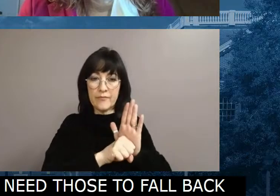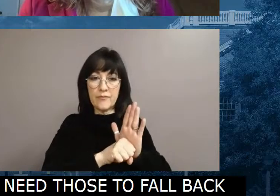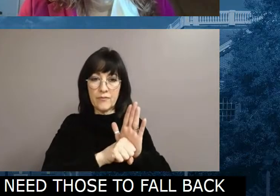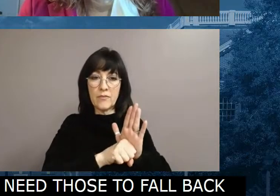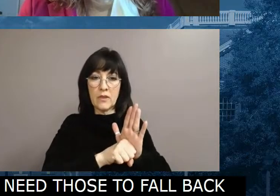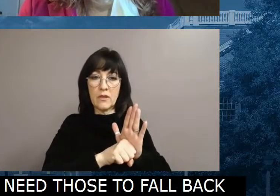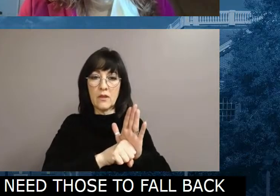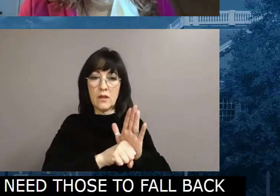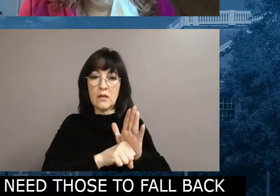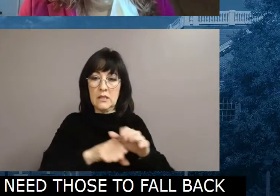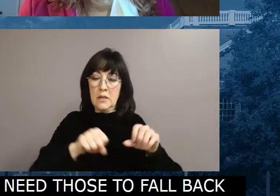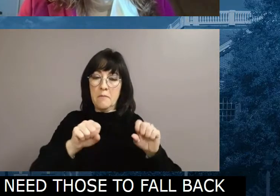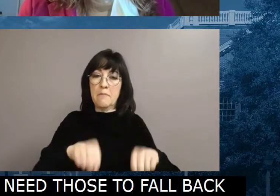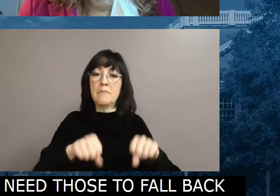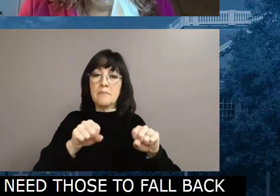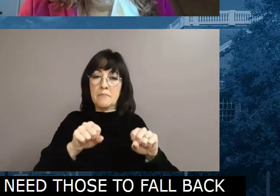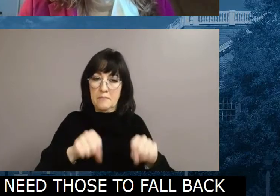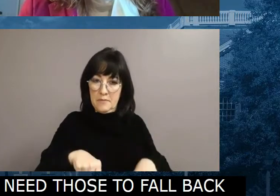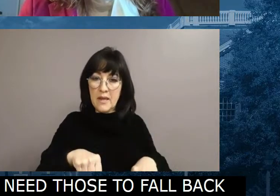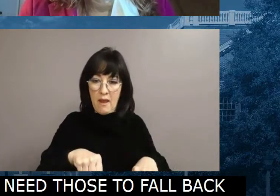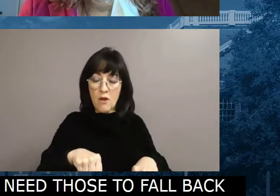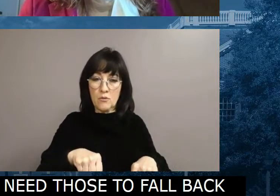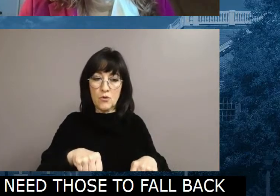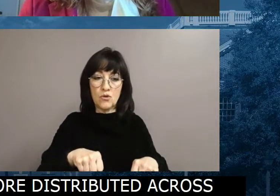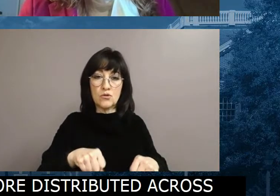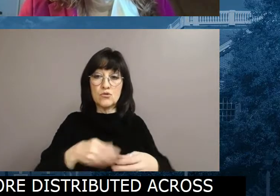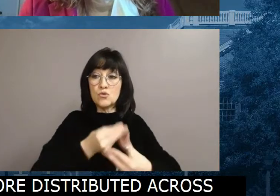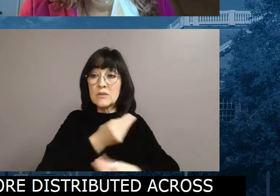to be able to move the same number of vaccines.